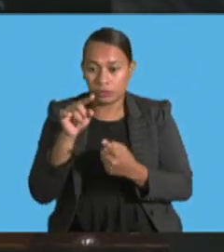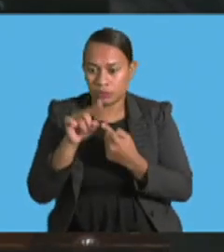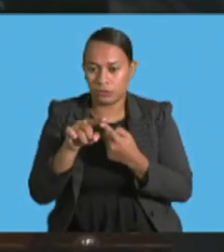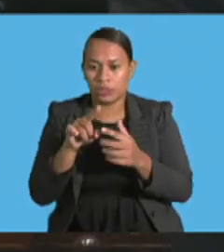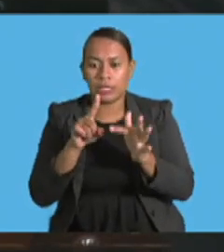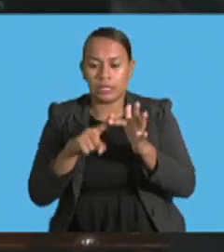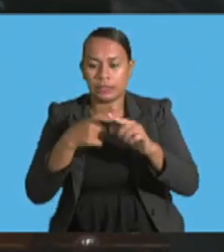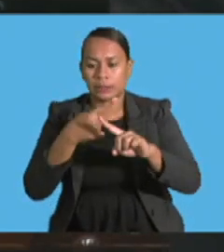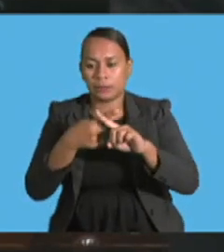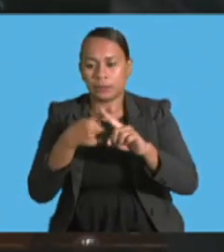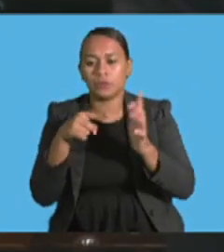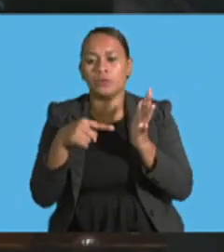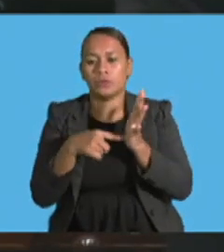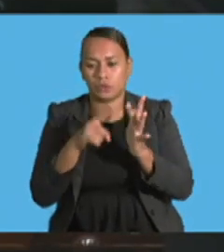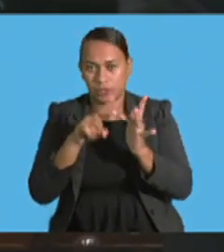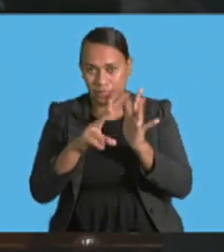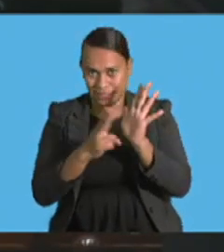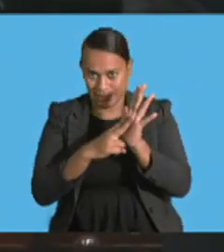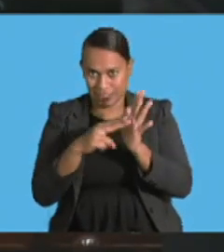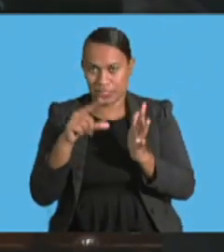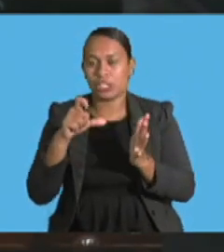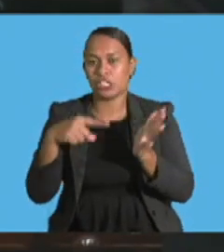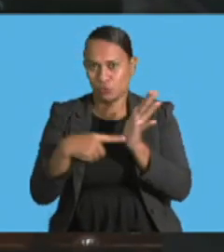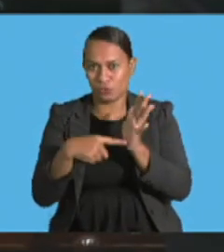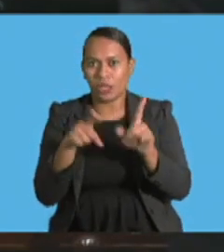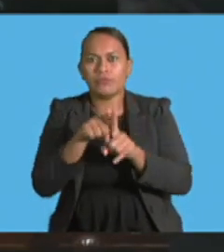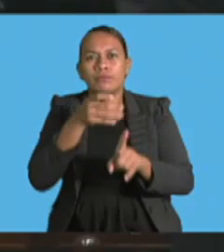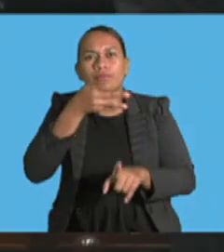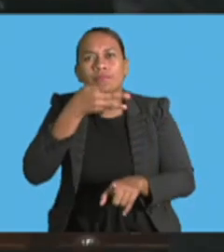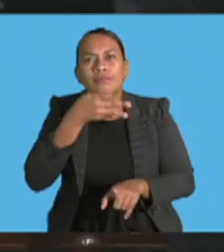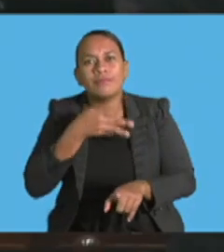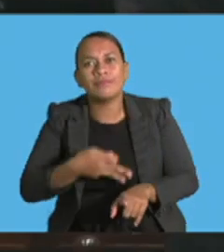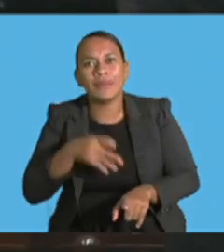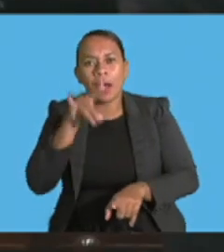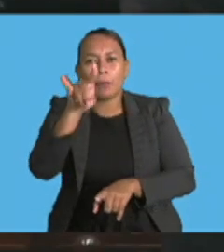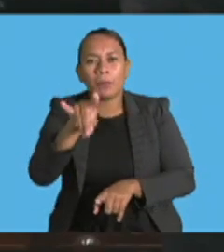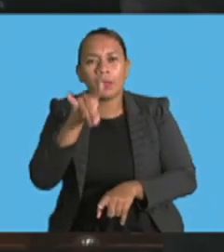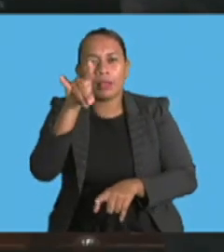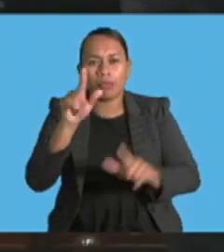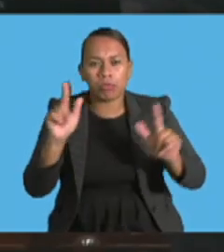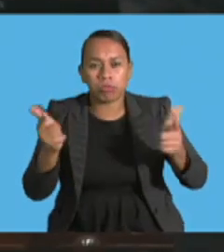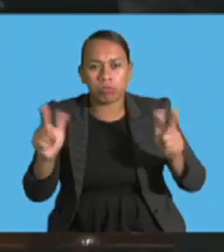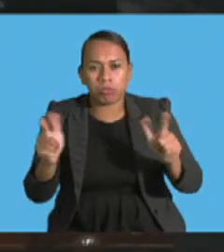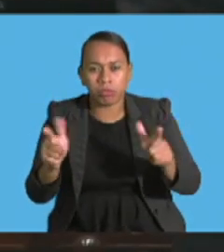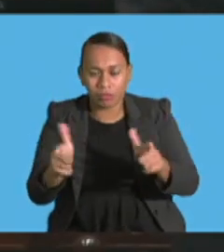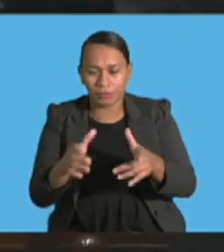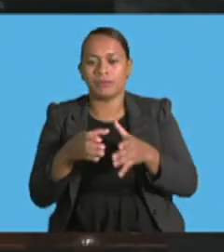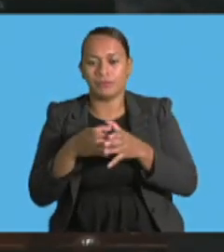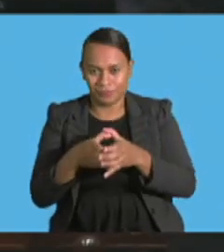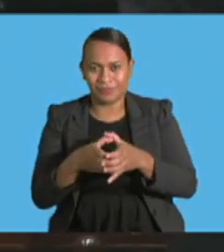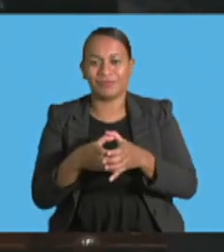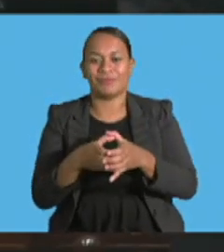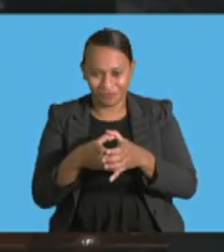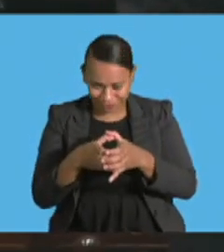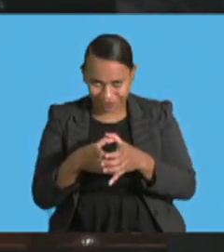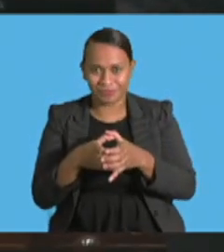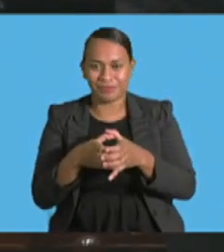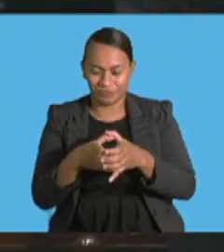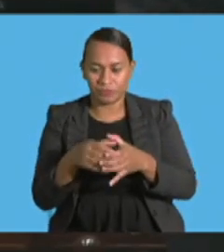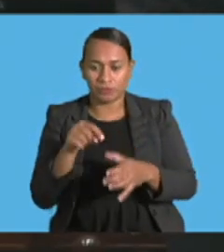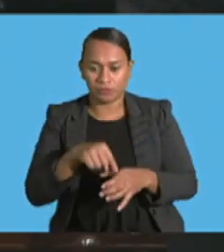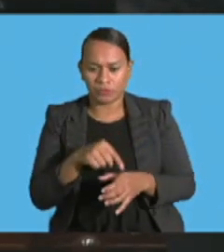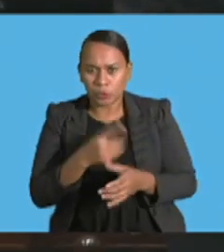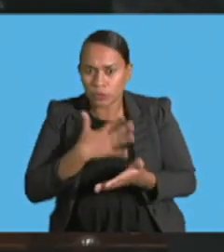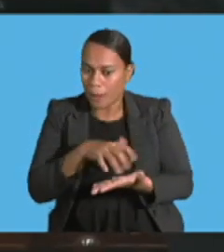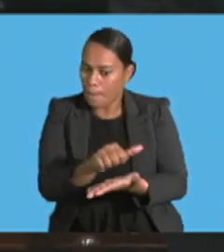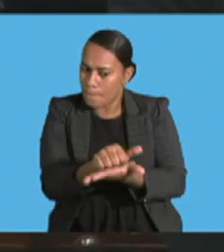are substantially and legally required from the wild, and traders are registered to trade in the species so that we